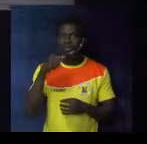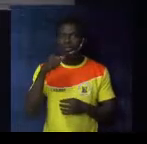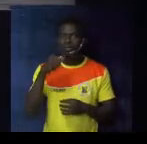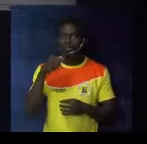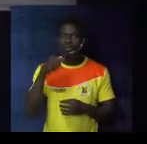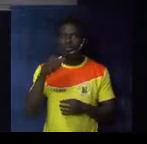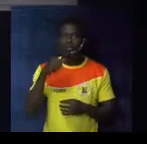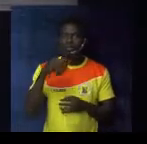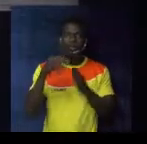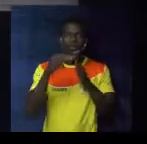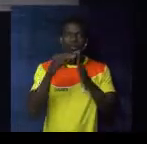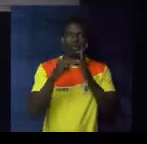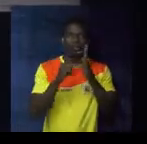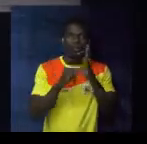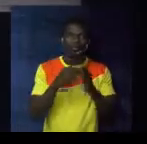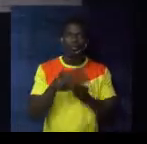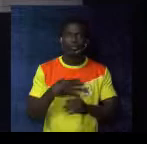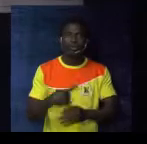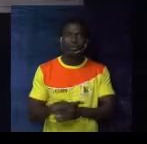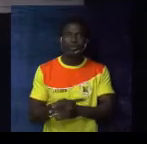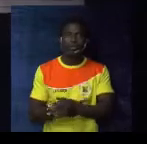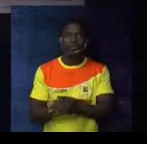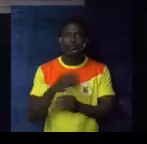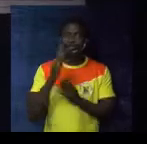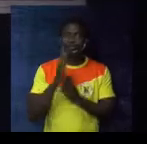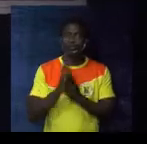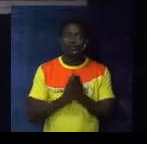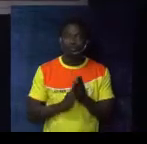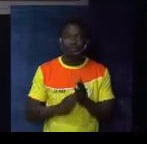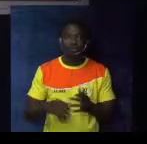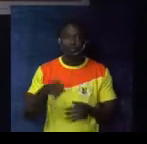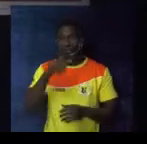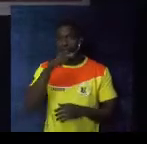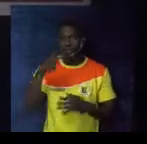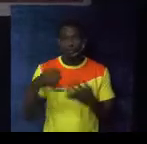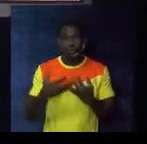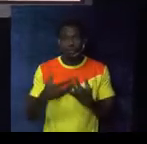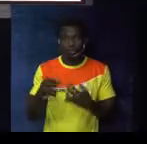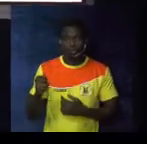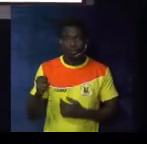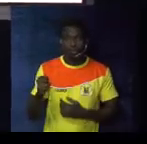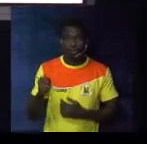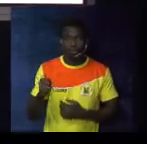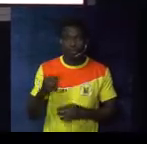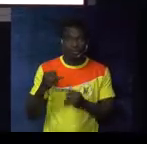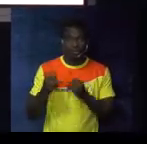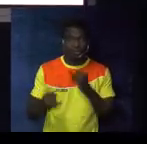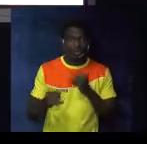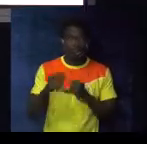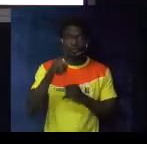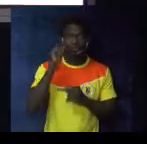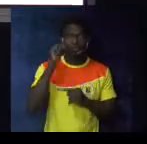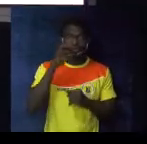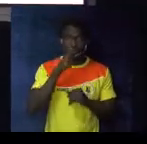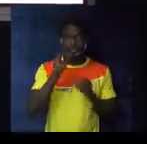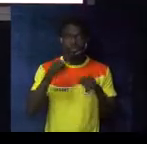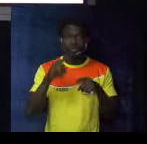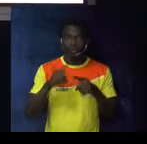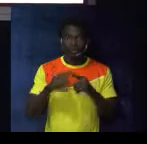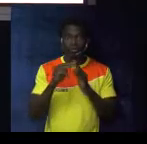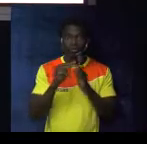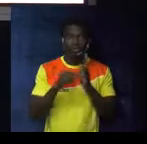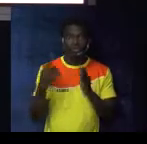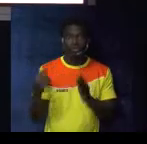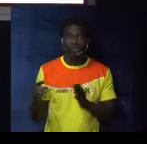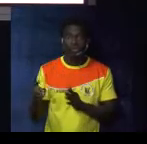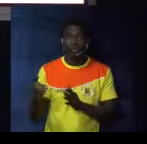mechanized agriculture, mention and discuss some agricultural machines. Lastly, you